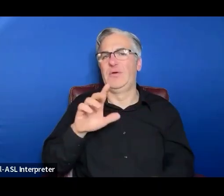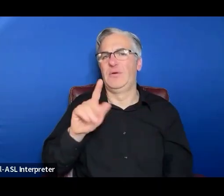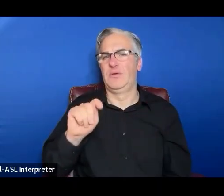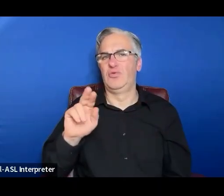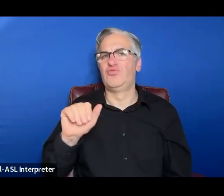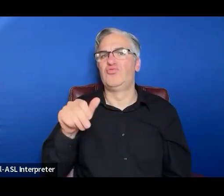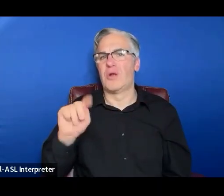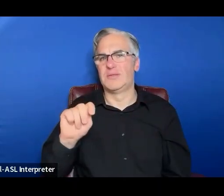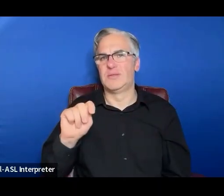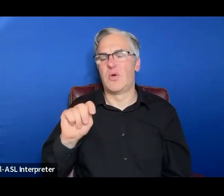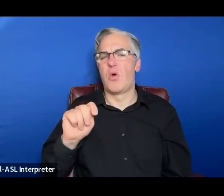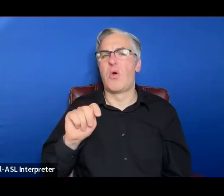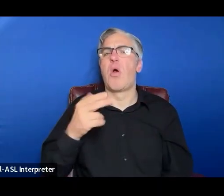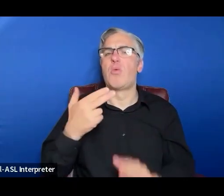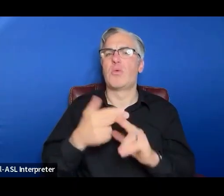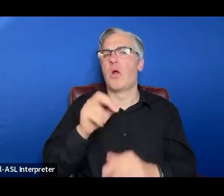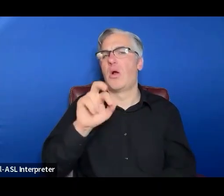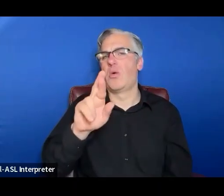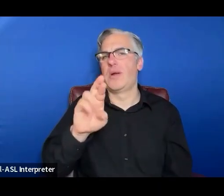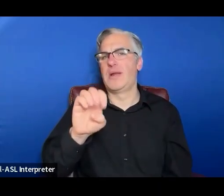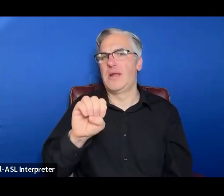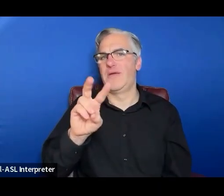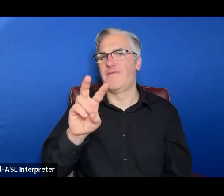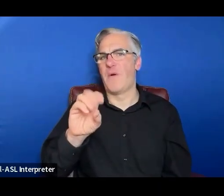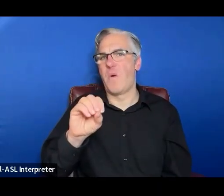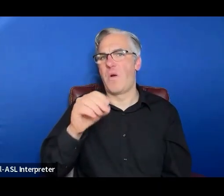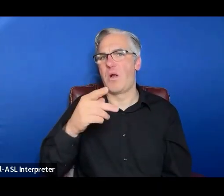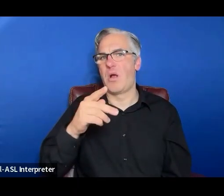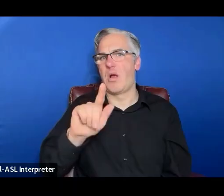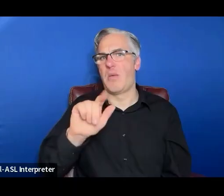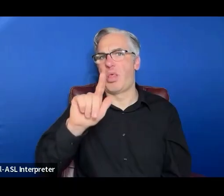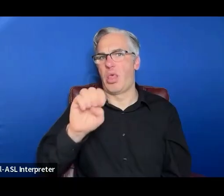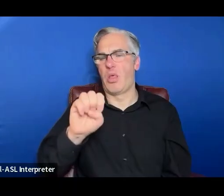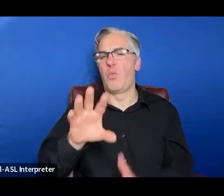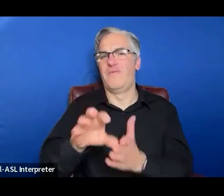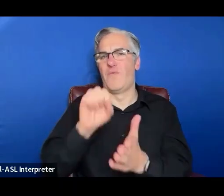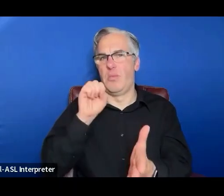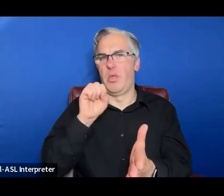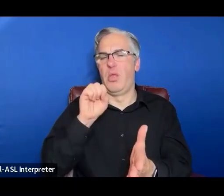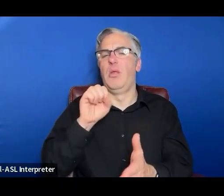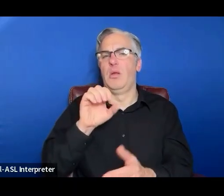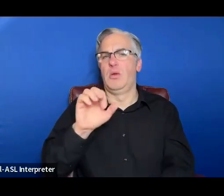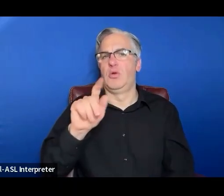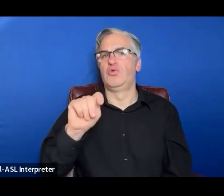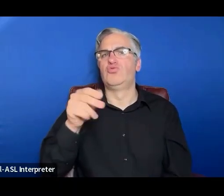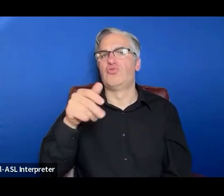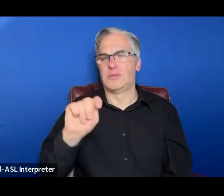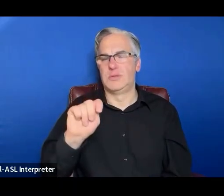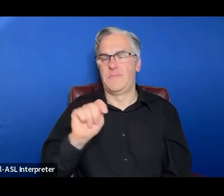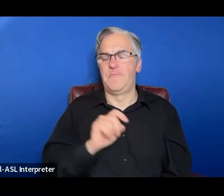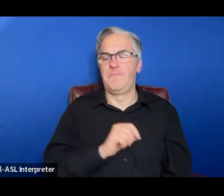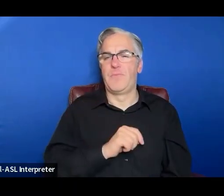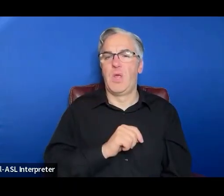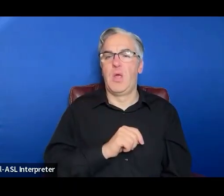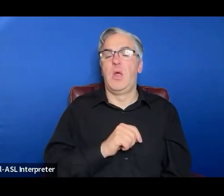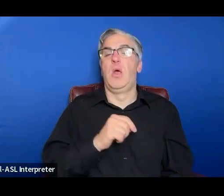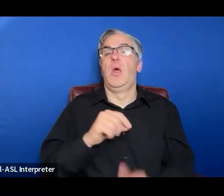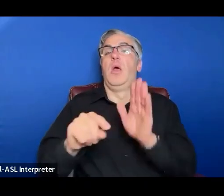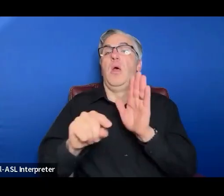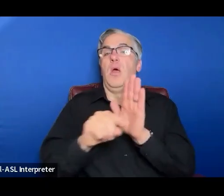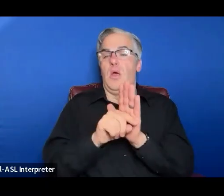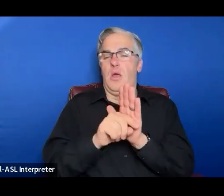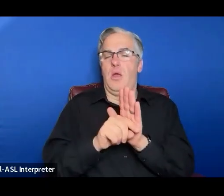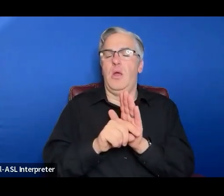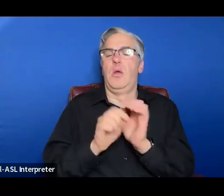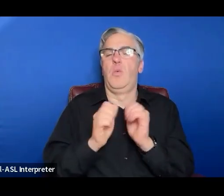also known as a revocable trust, so you can take things in and out. The disadvantage for a revocable or